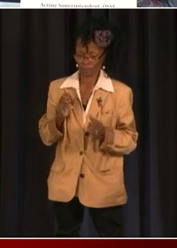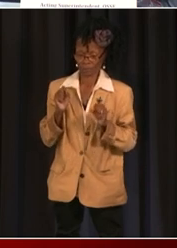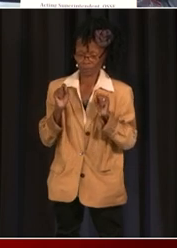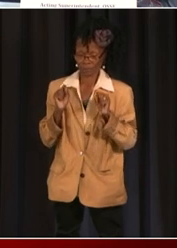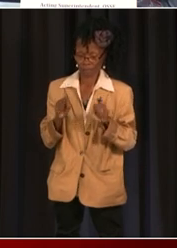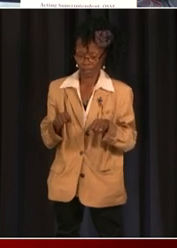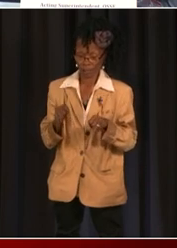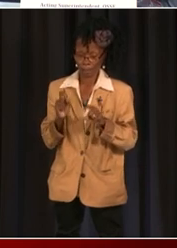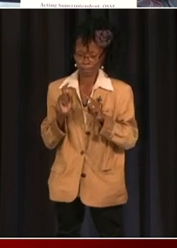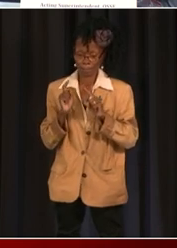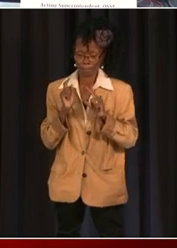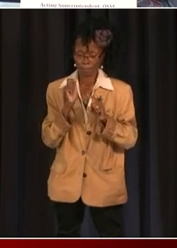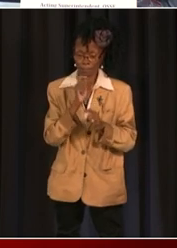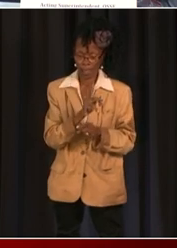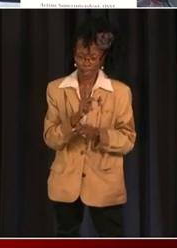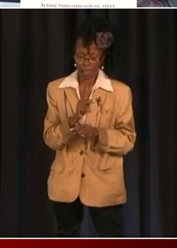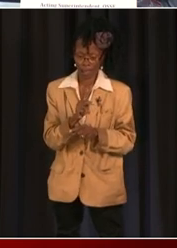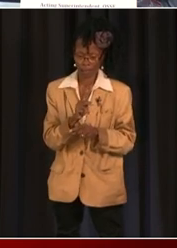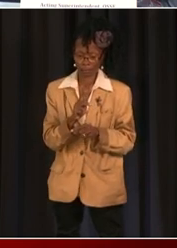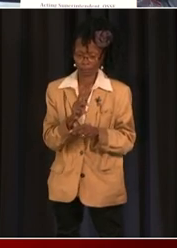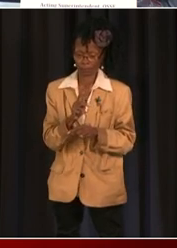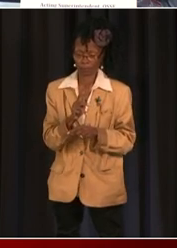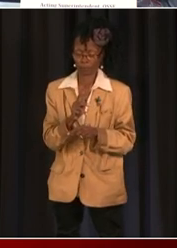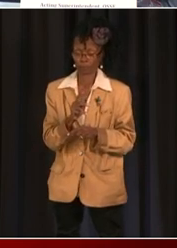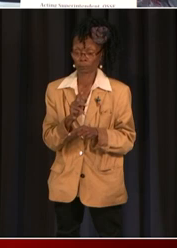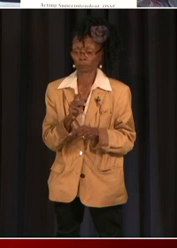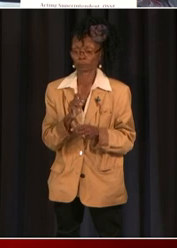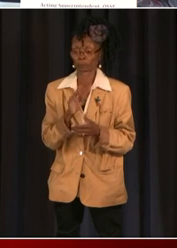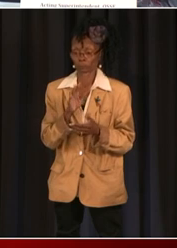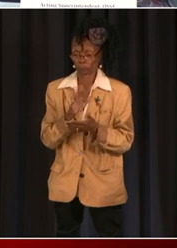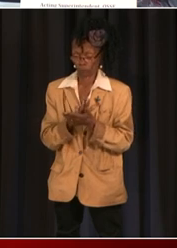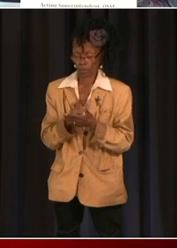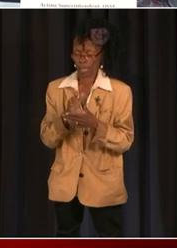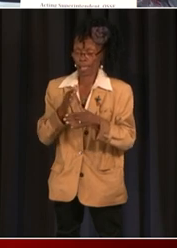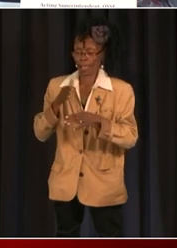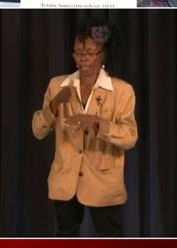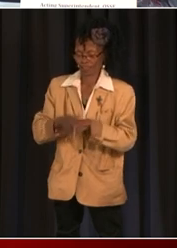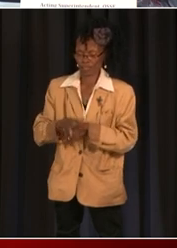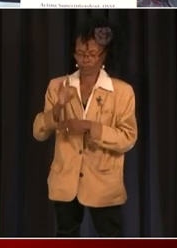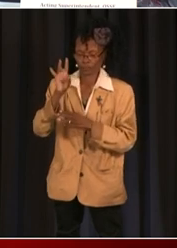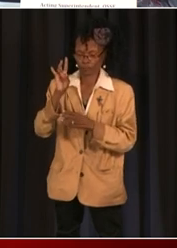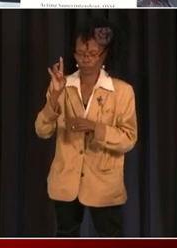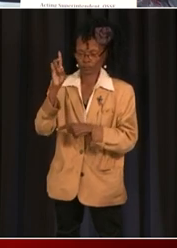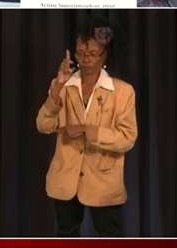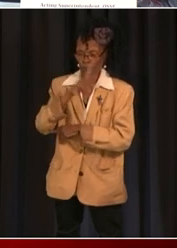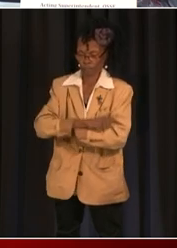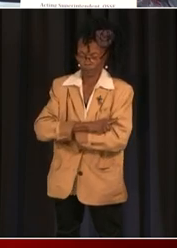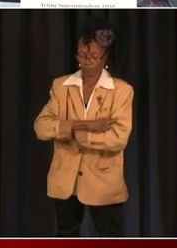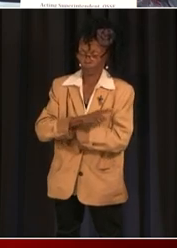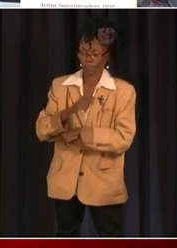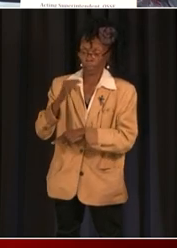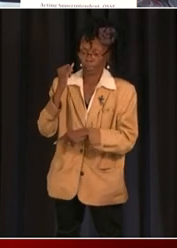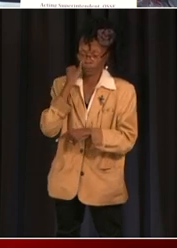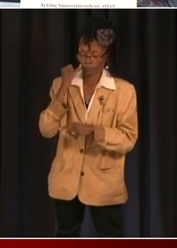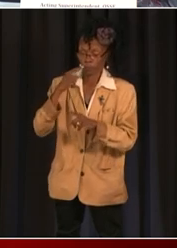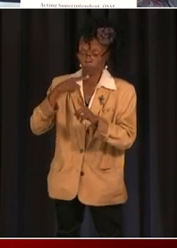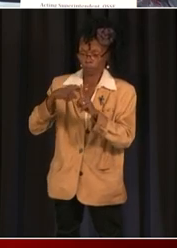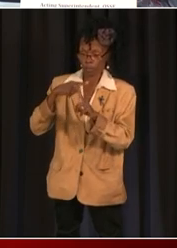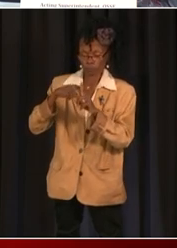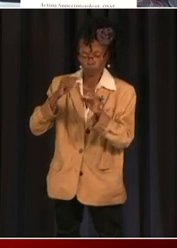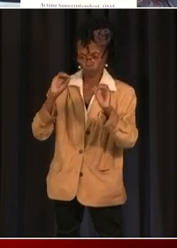7 days if they take a COVID-19 test on or after day 5 and receive a negative